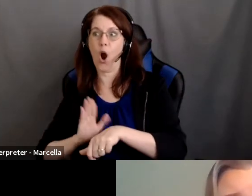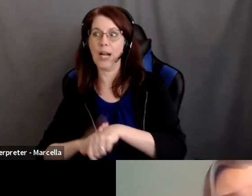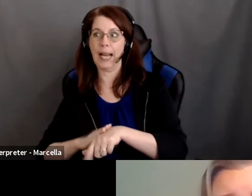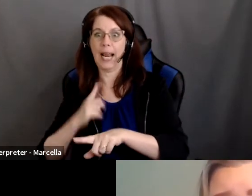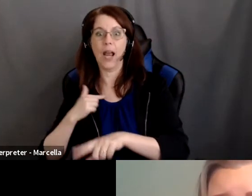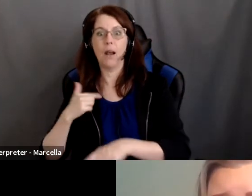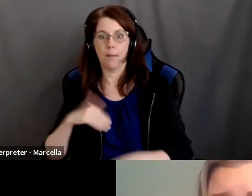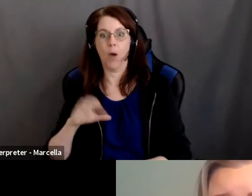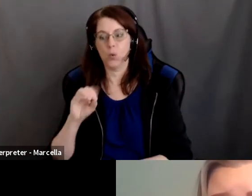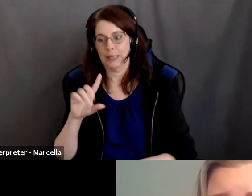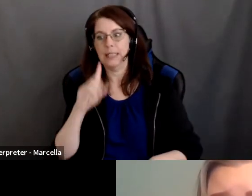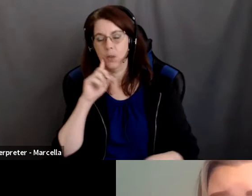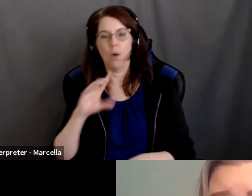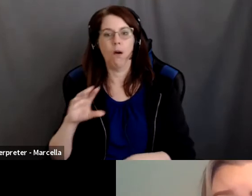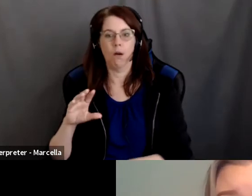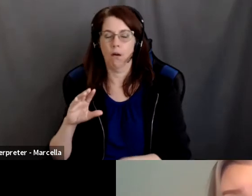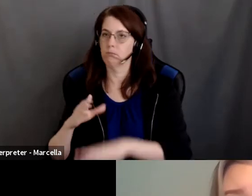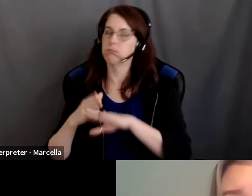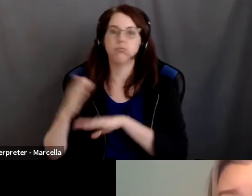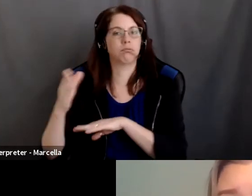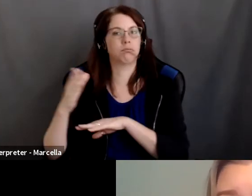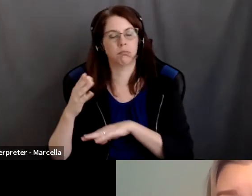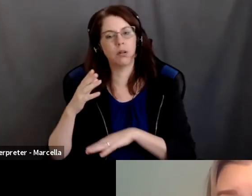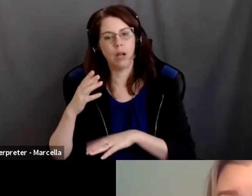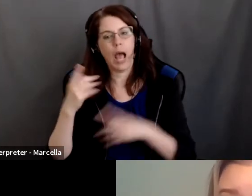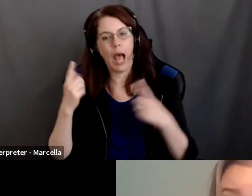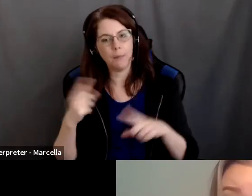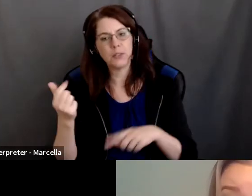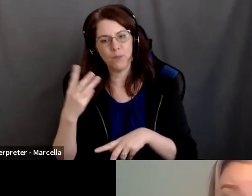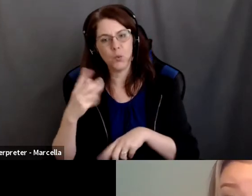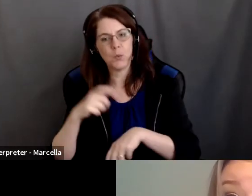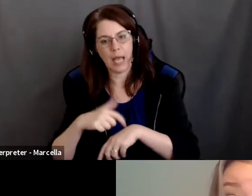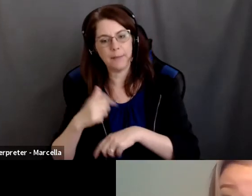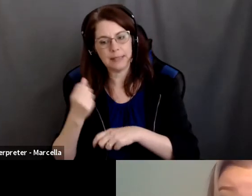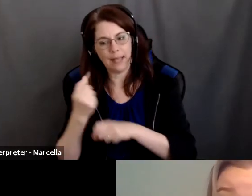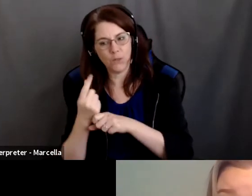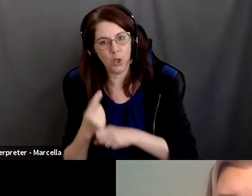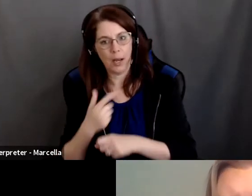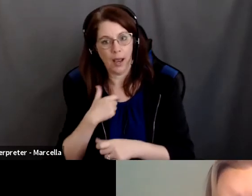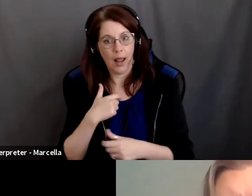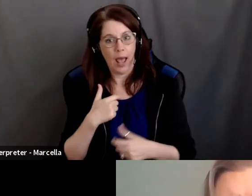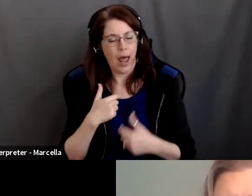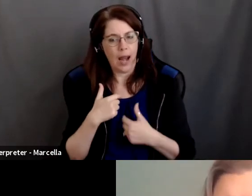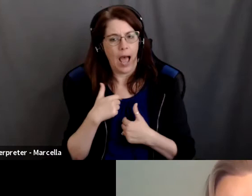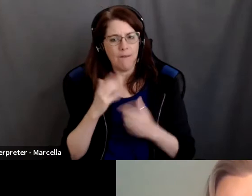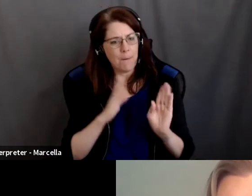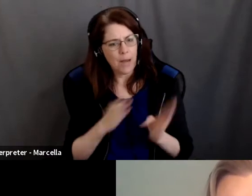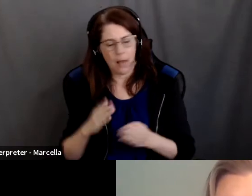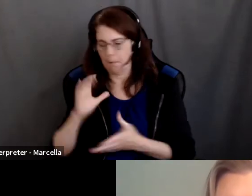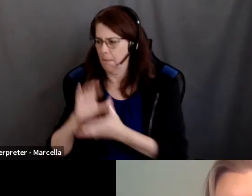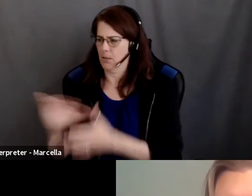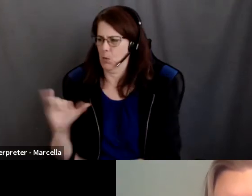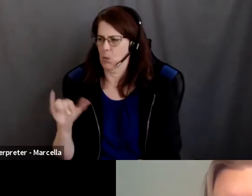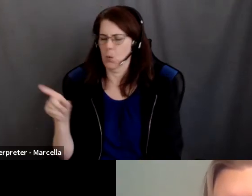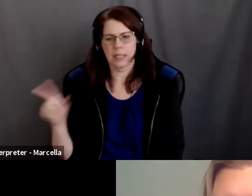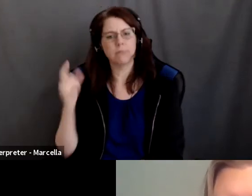happens several times a year where we live. So I know what to expect. I've got that planned for myself. And my husband does as well. He's so wonderful about